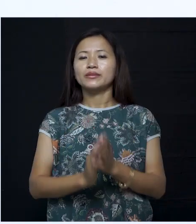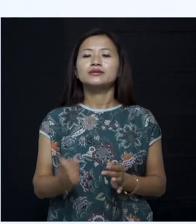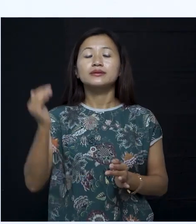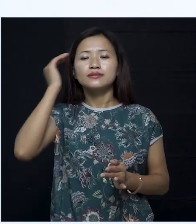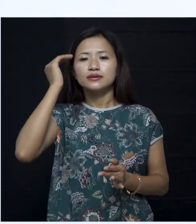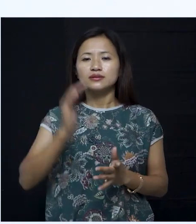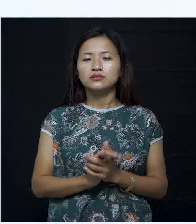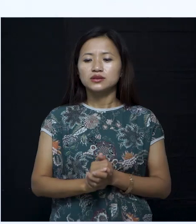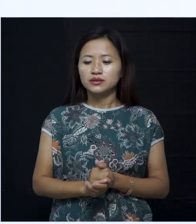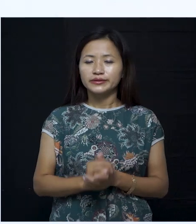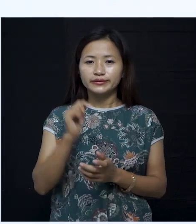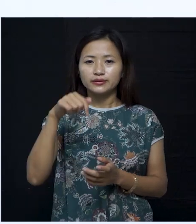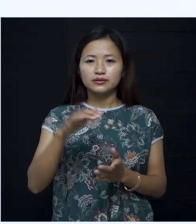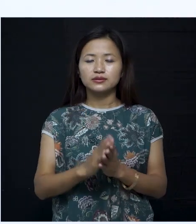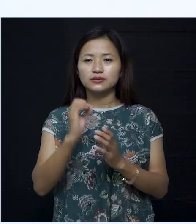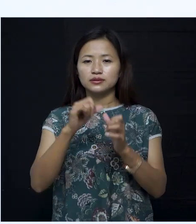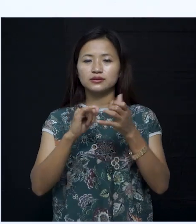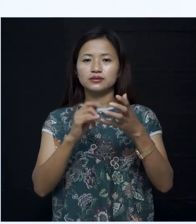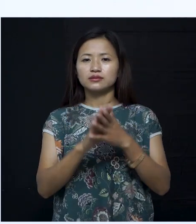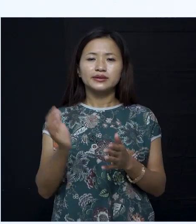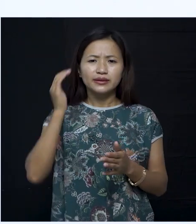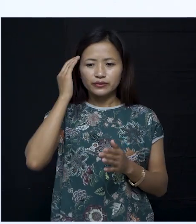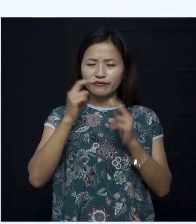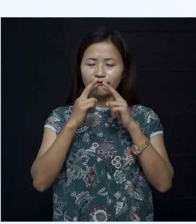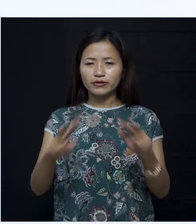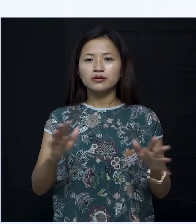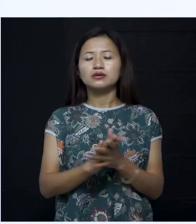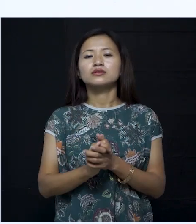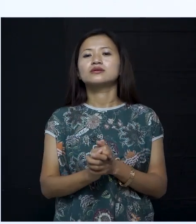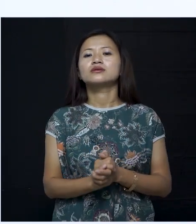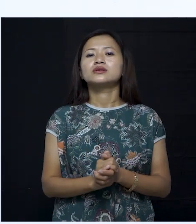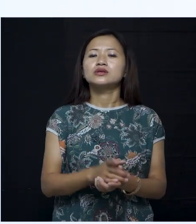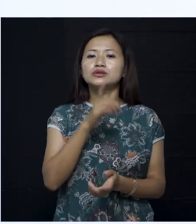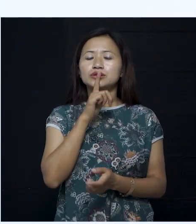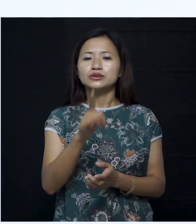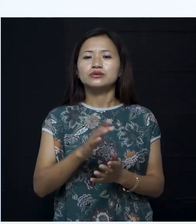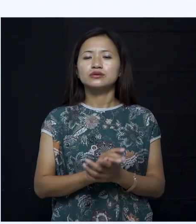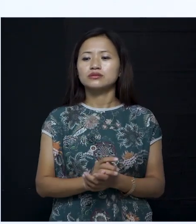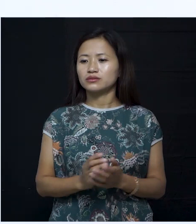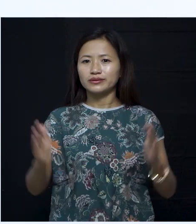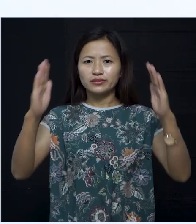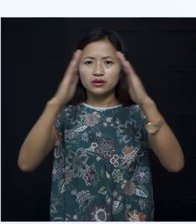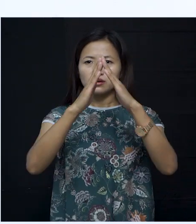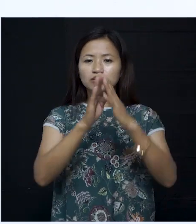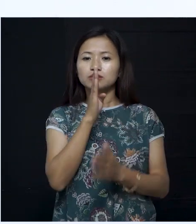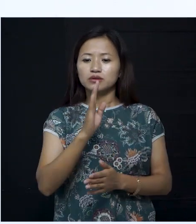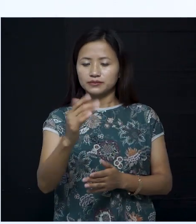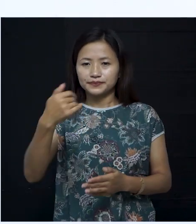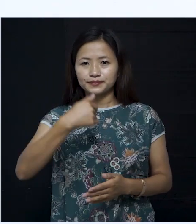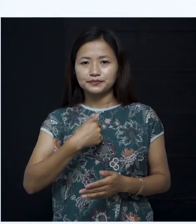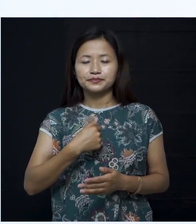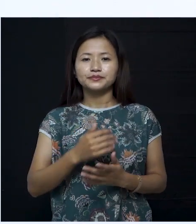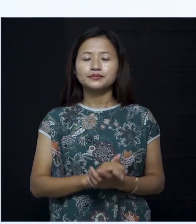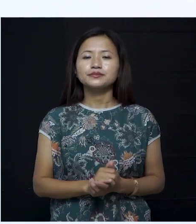okay. In that case, since I know that very well, it is definite. I'm very sure that the house belongs to me. I'm sure you